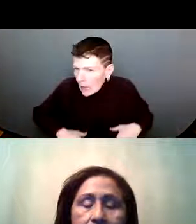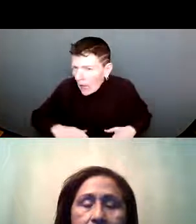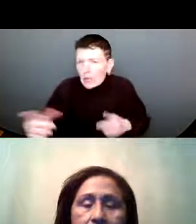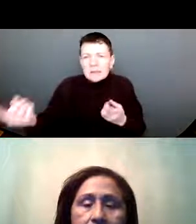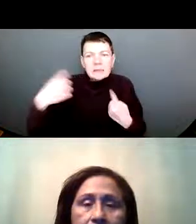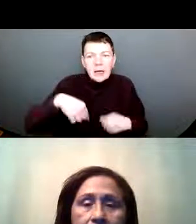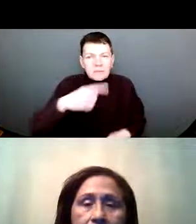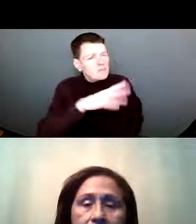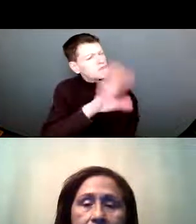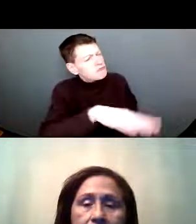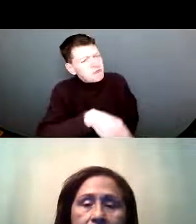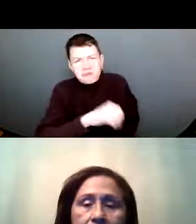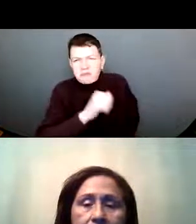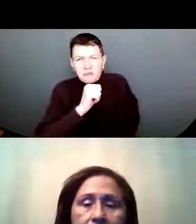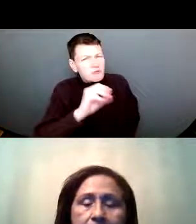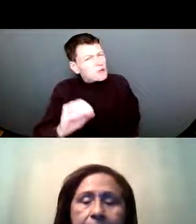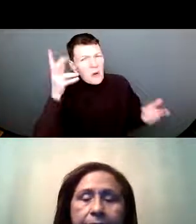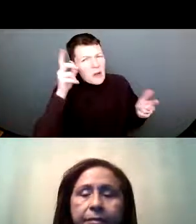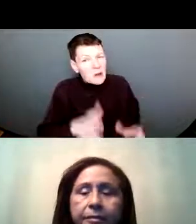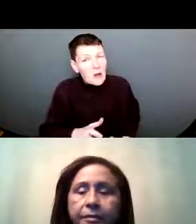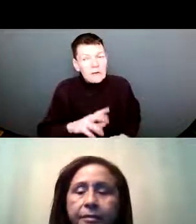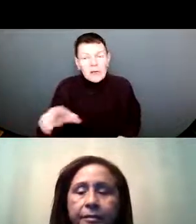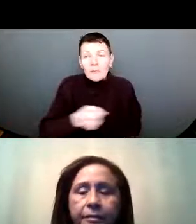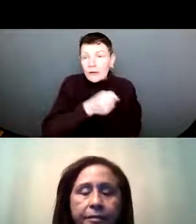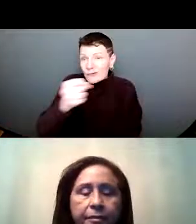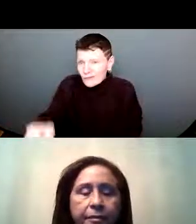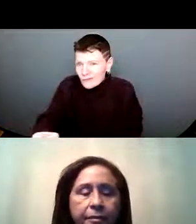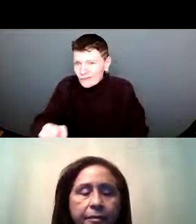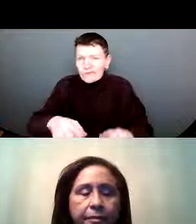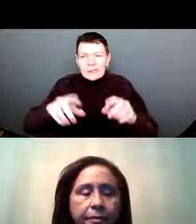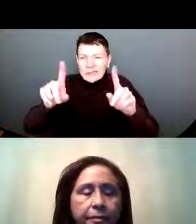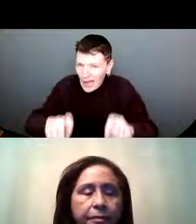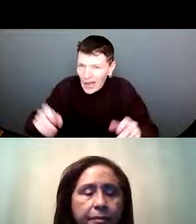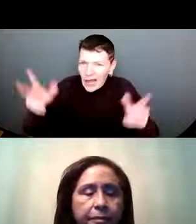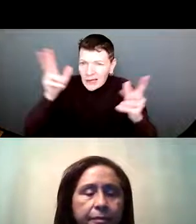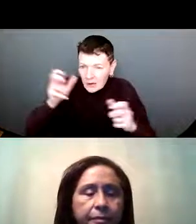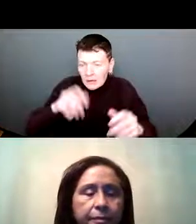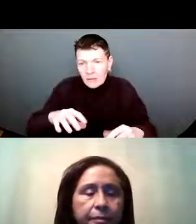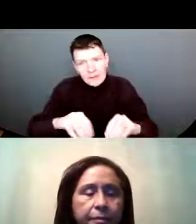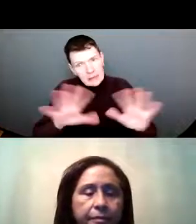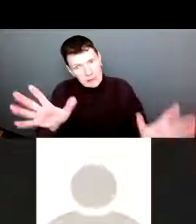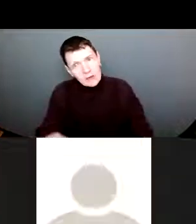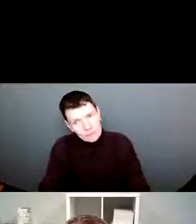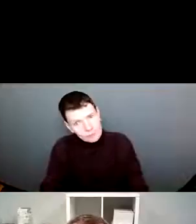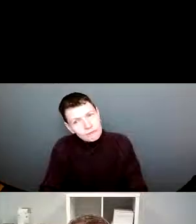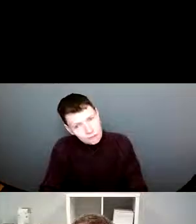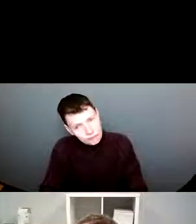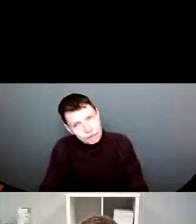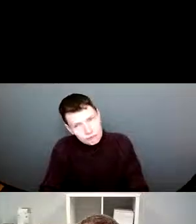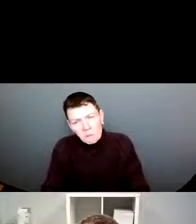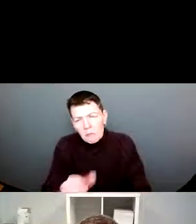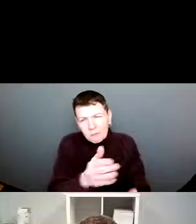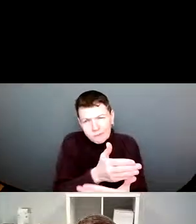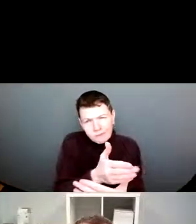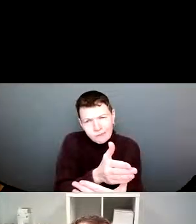oh, I don't have hearing loss. And once we put them in the boot and have their hearing tested, it becomes very clear that there's there could be a mild to a moderate,